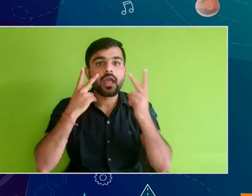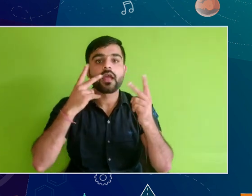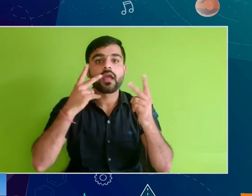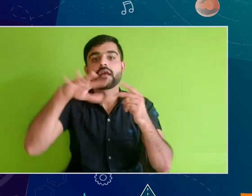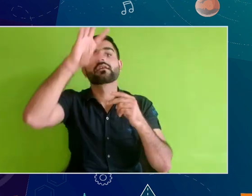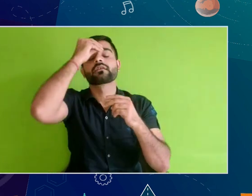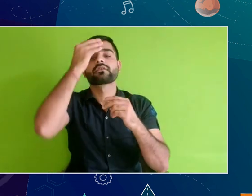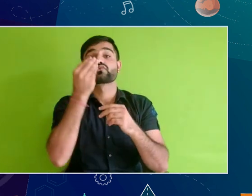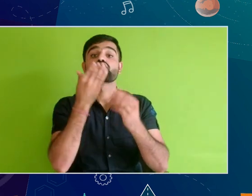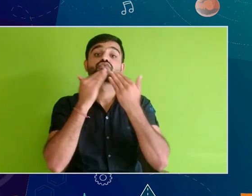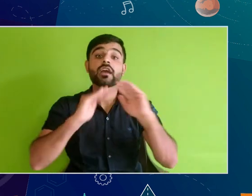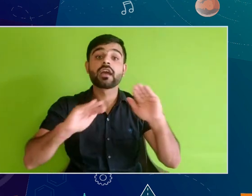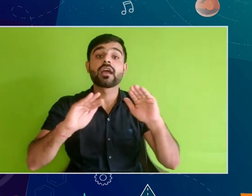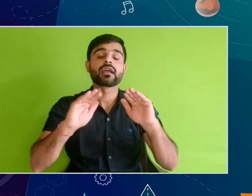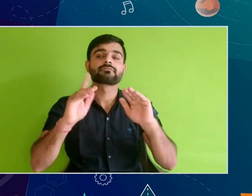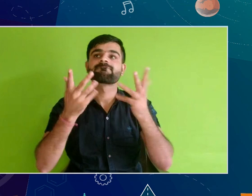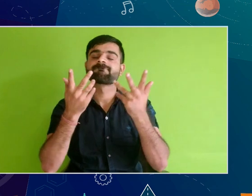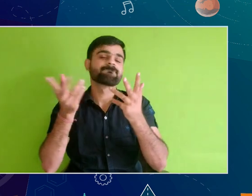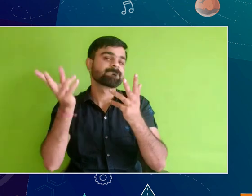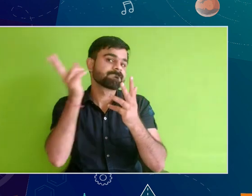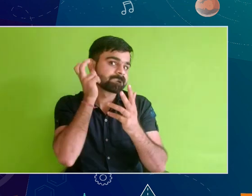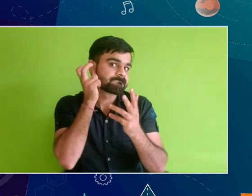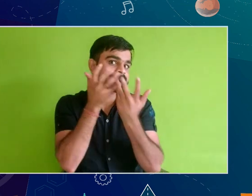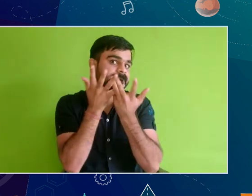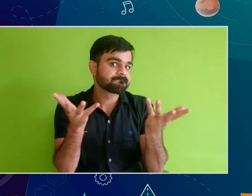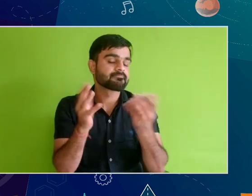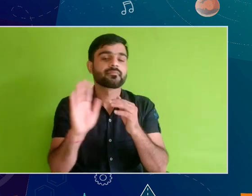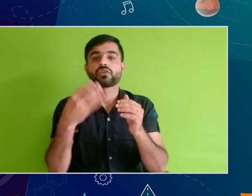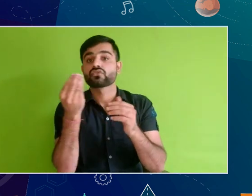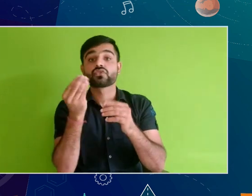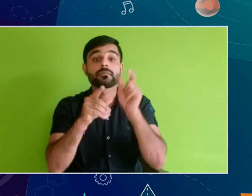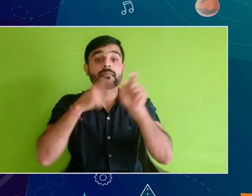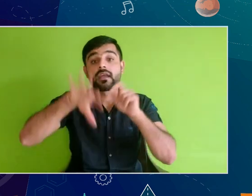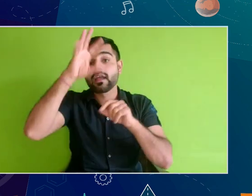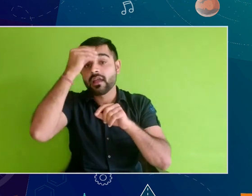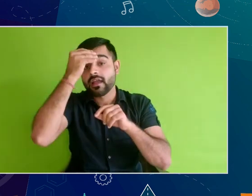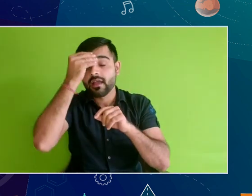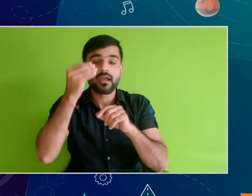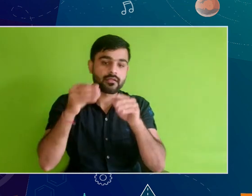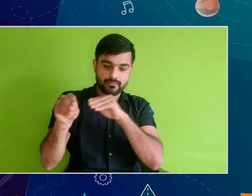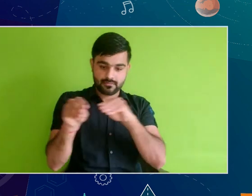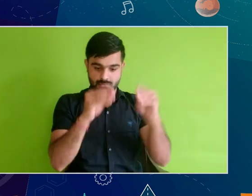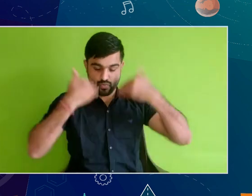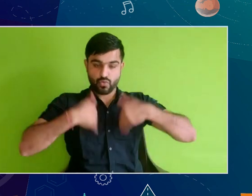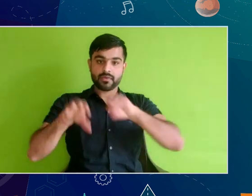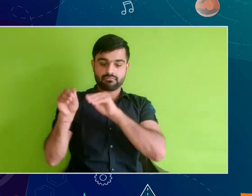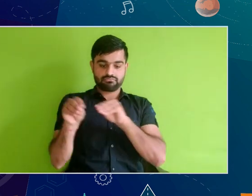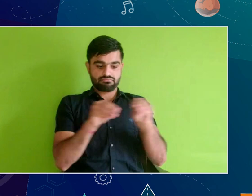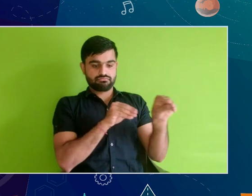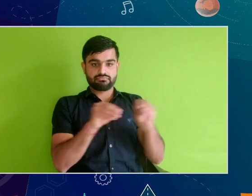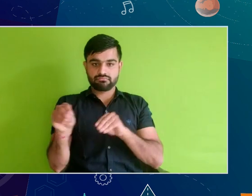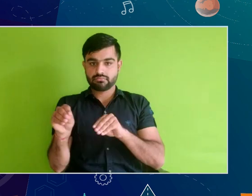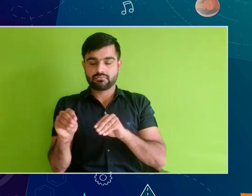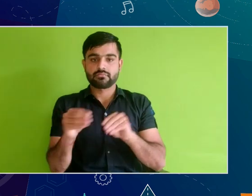learn by auditorily hearing the things. Some learn by moving their body. That means they are kinesthetic